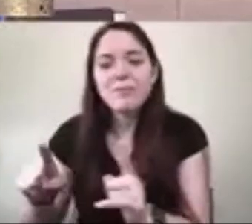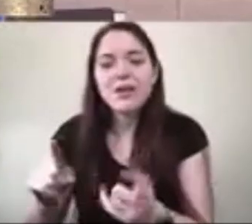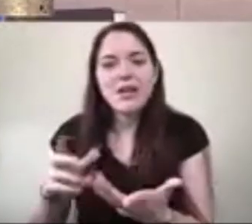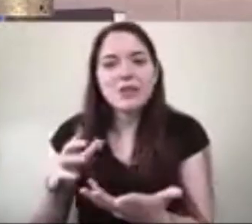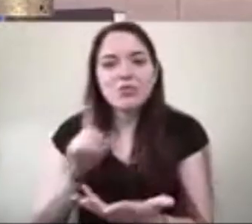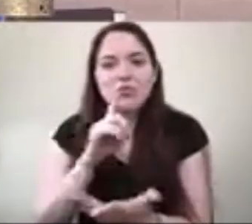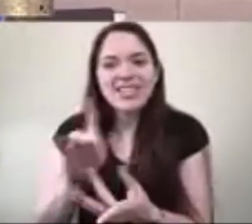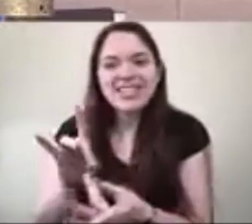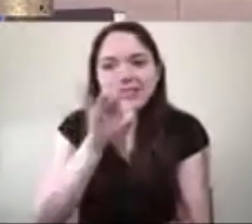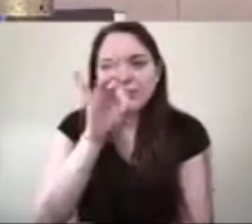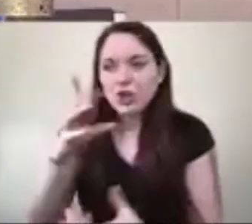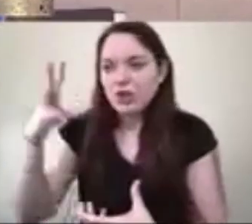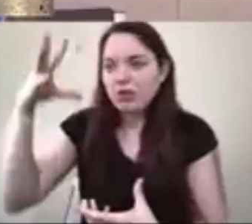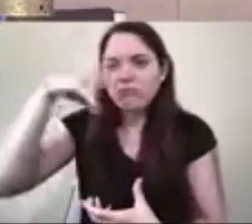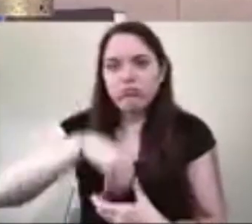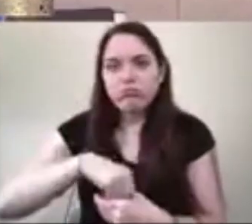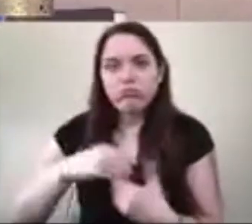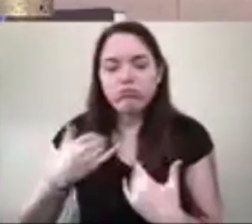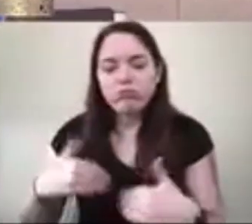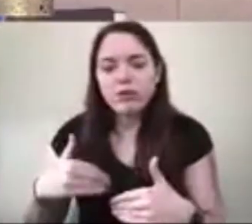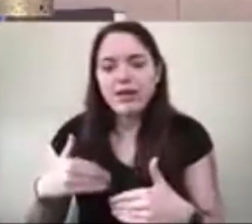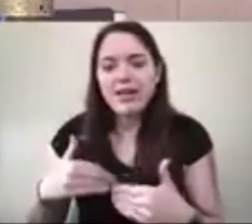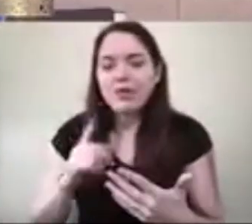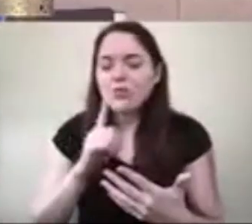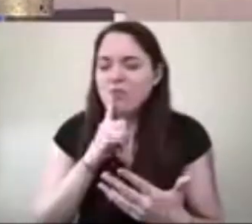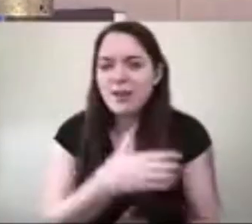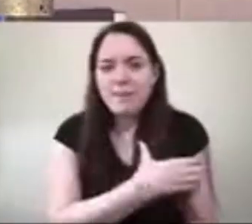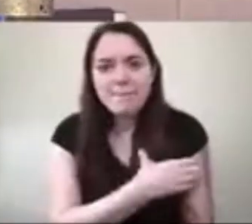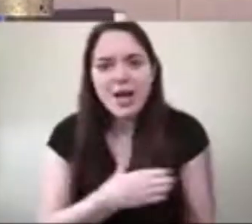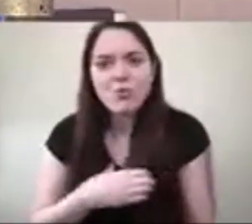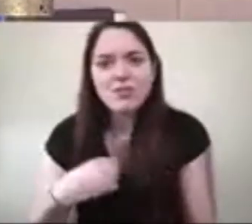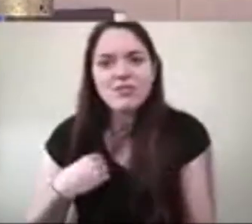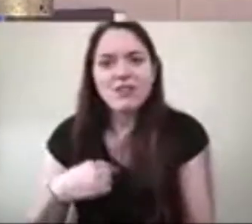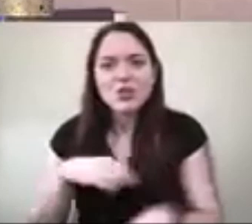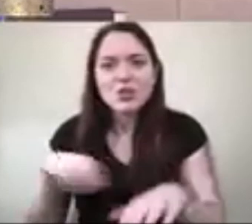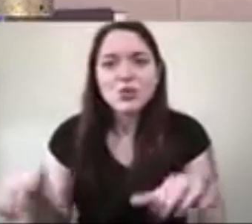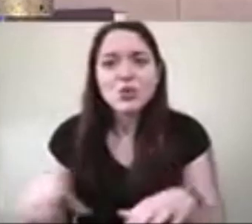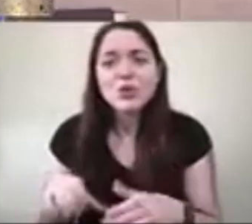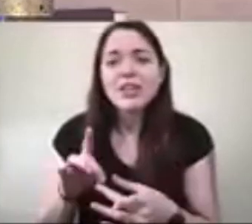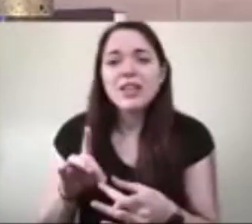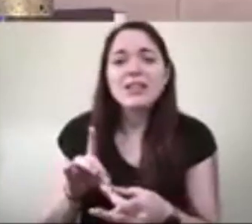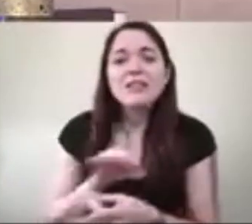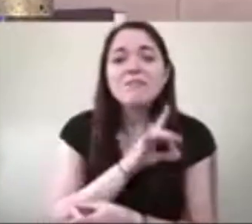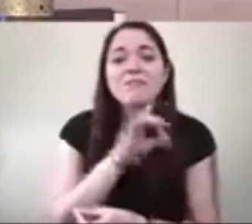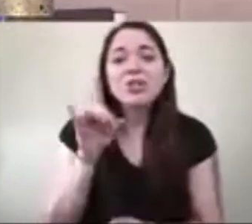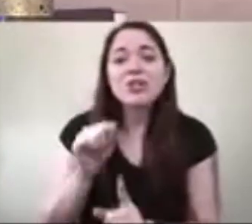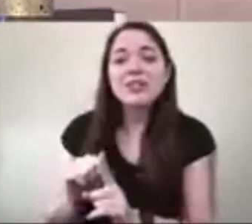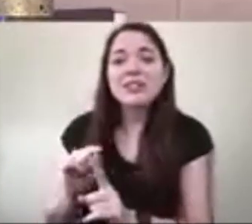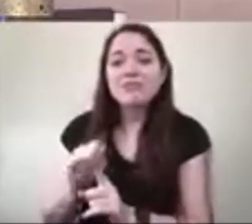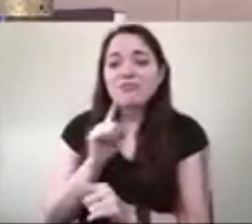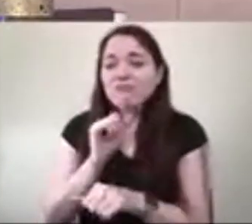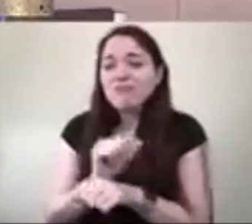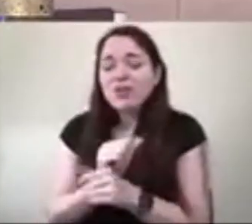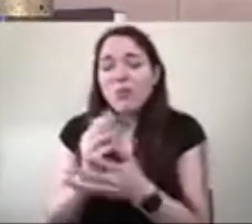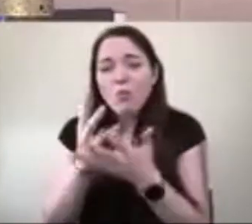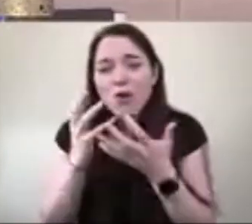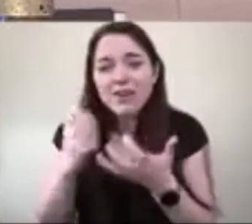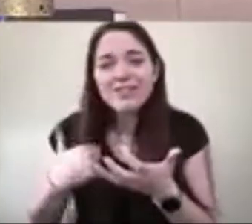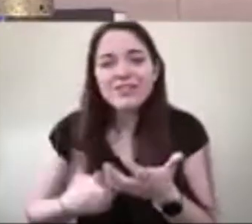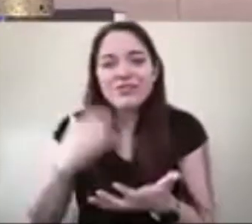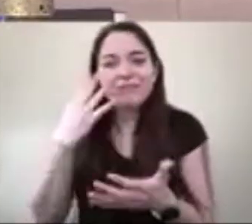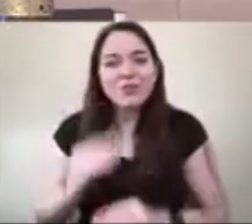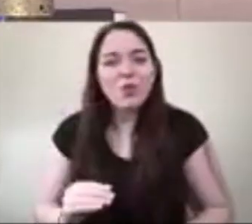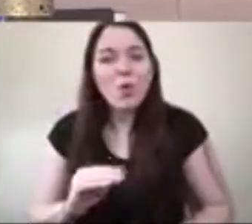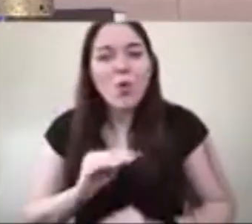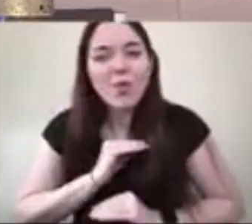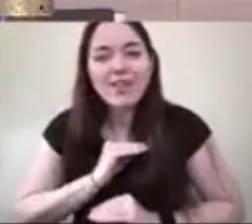from the realm of utter wholeness and perpetually seeks to draw us there. In other